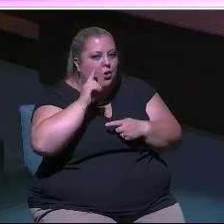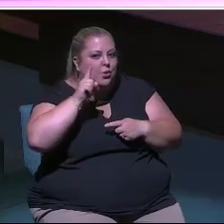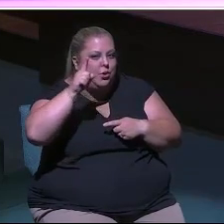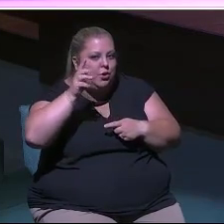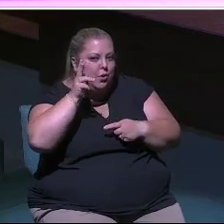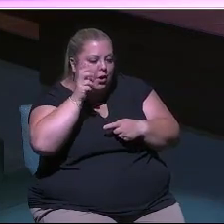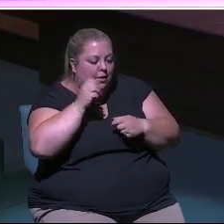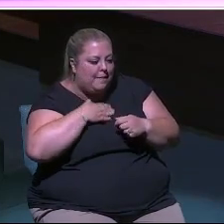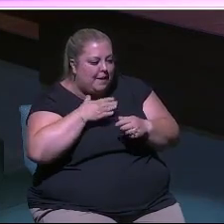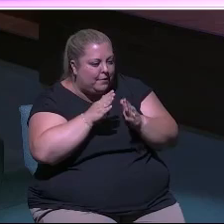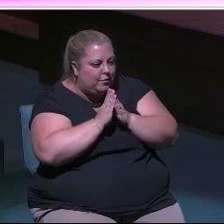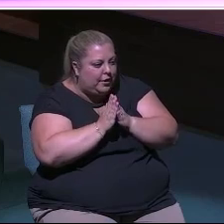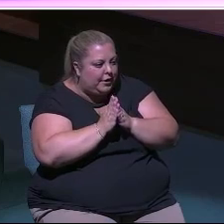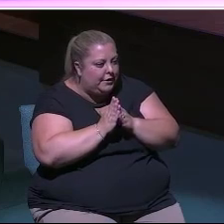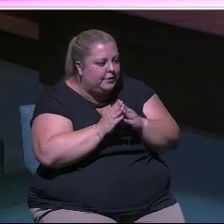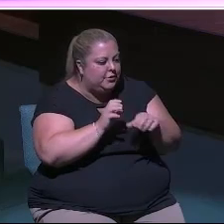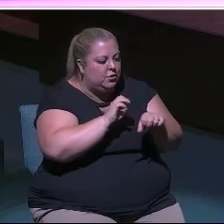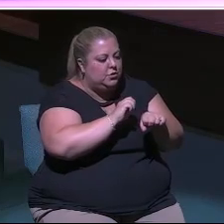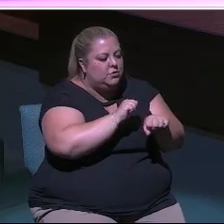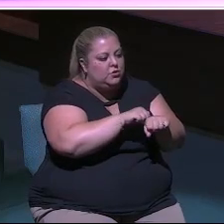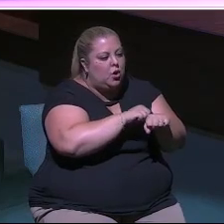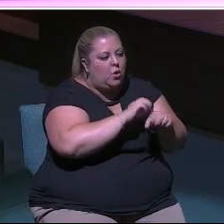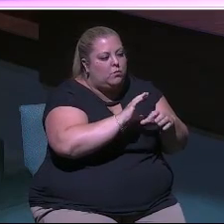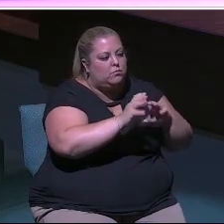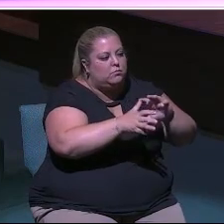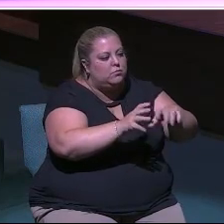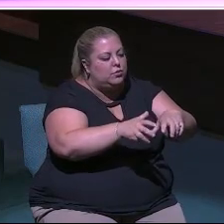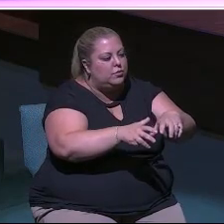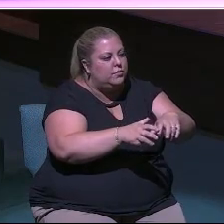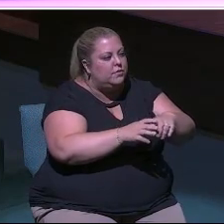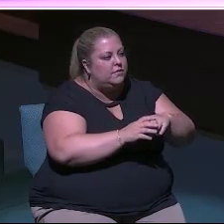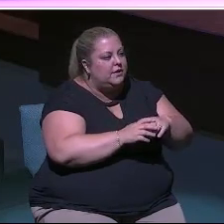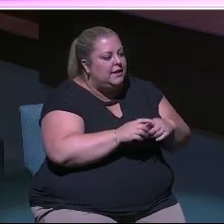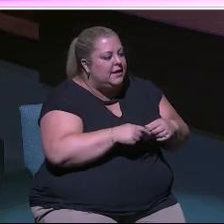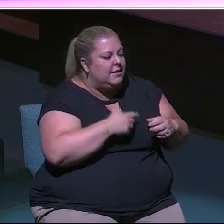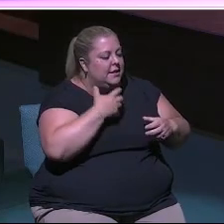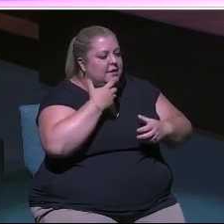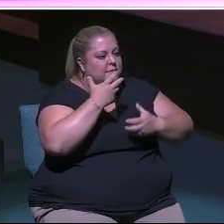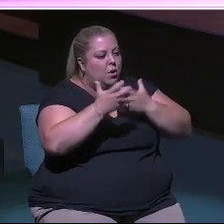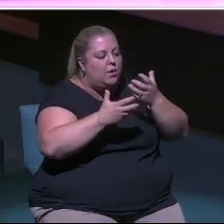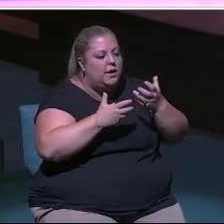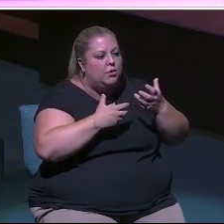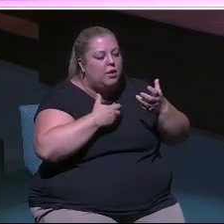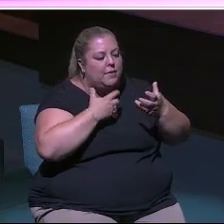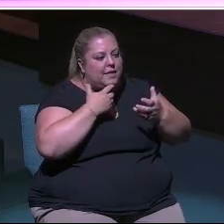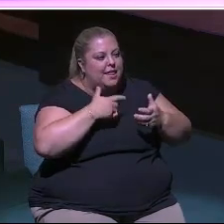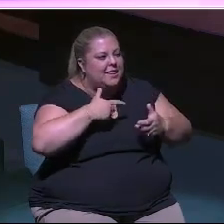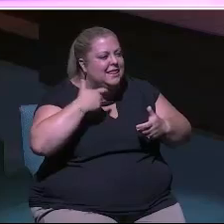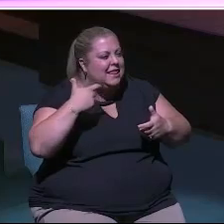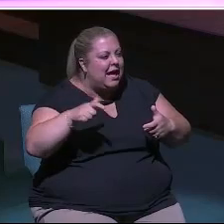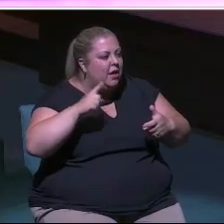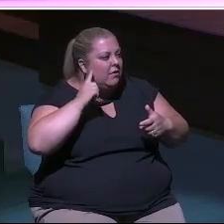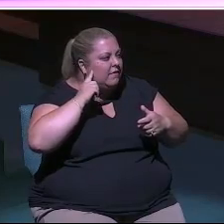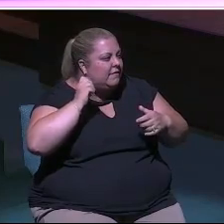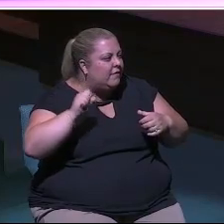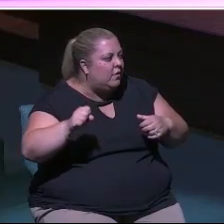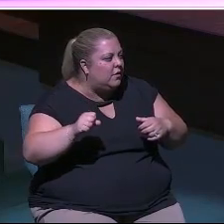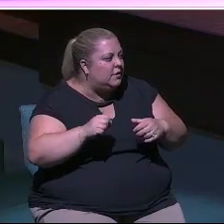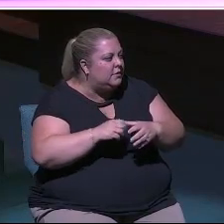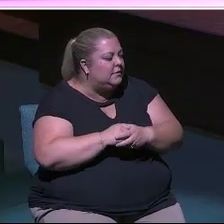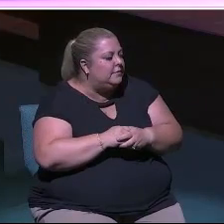He prayed that prayer. And when he had thus spoken, he cried with a loud voice, and you've heard it before, he had to say,